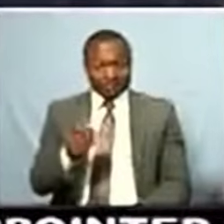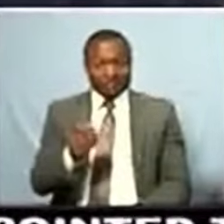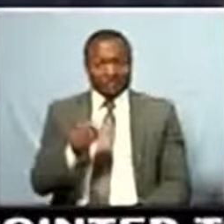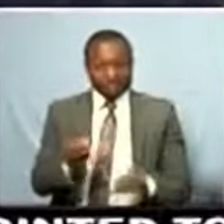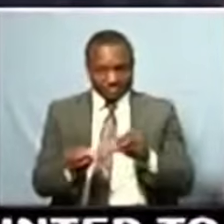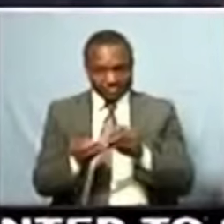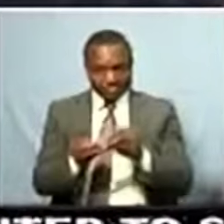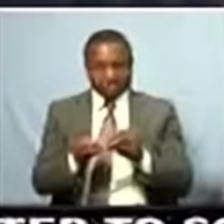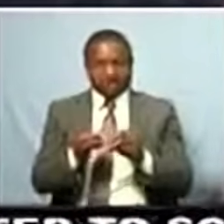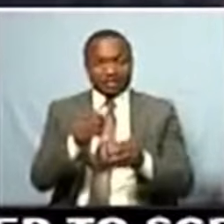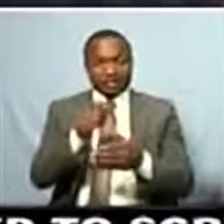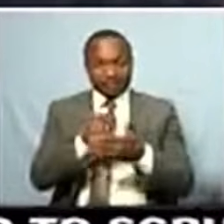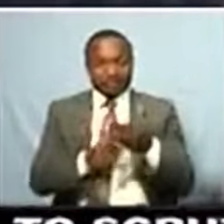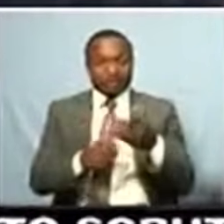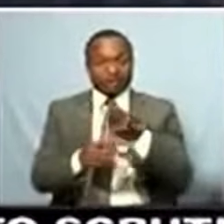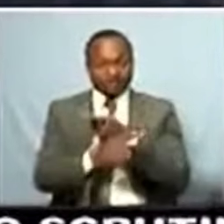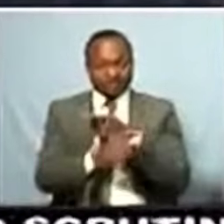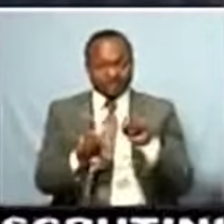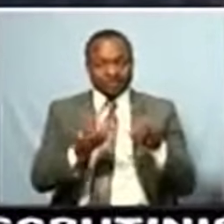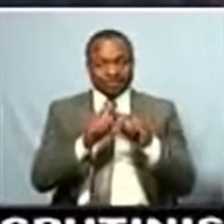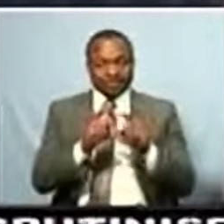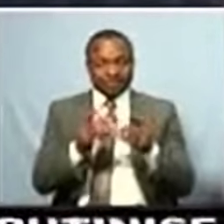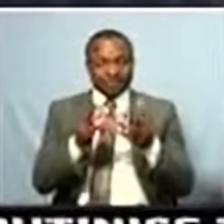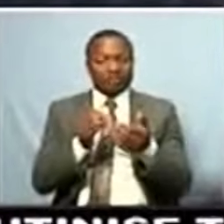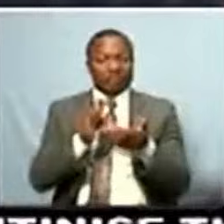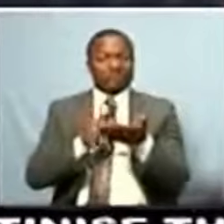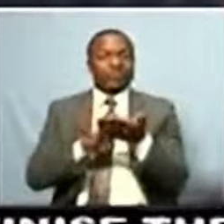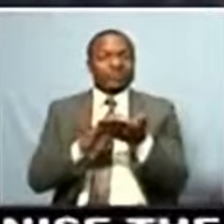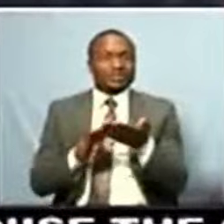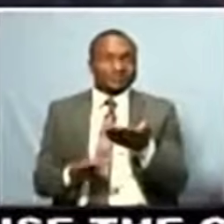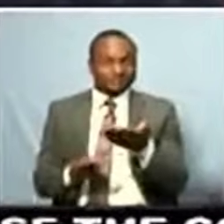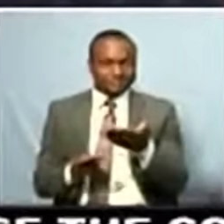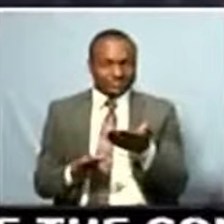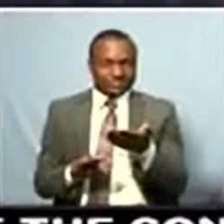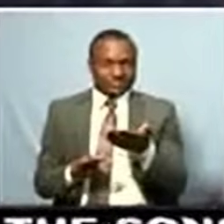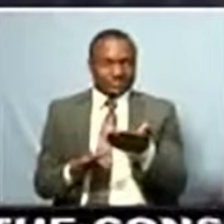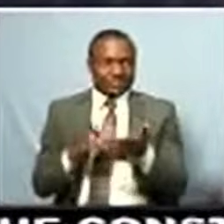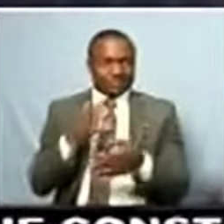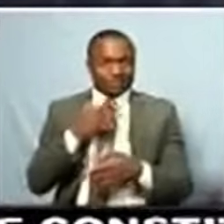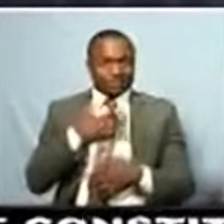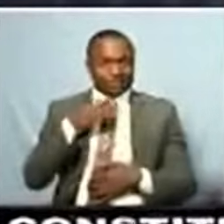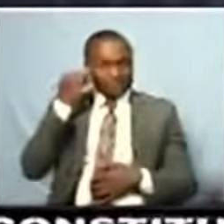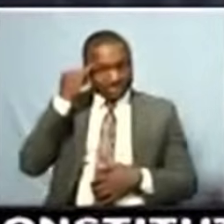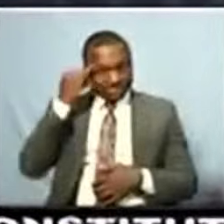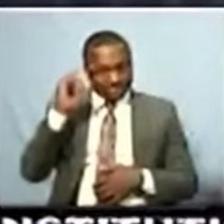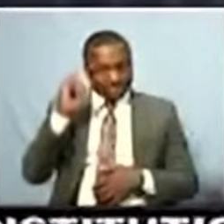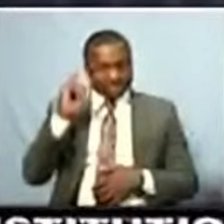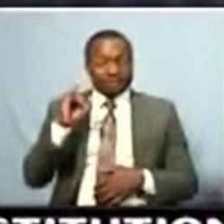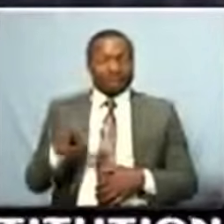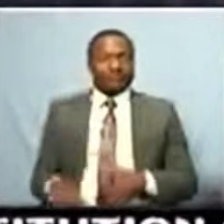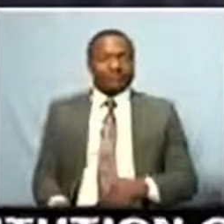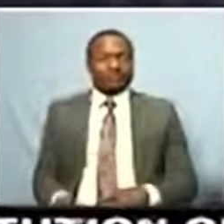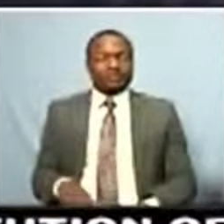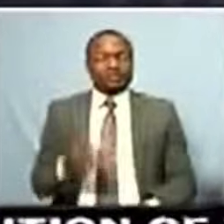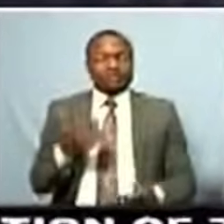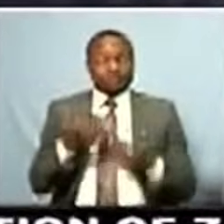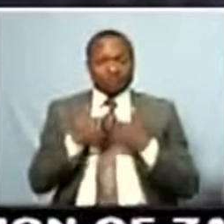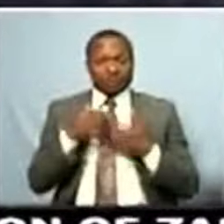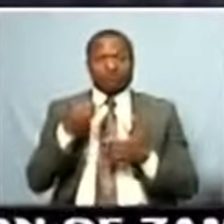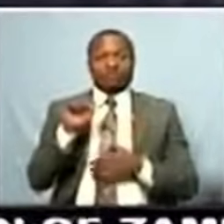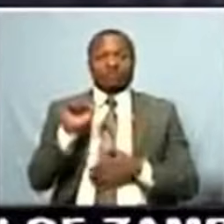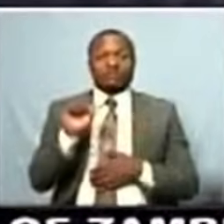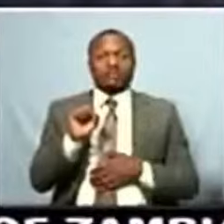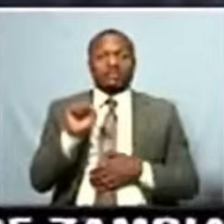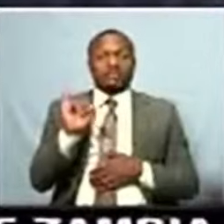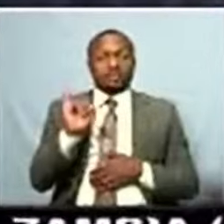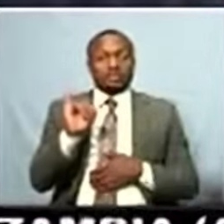about. But I want to believe there will be, it is my view that there will be probably an SI or regulations